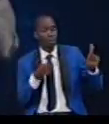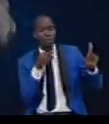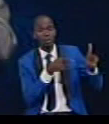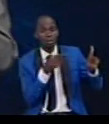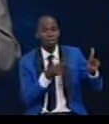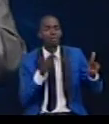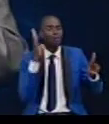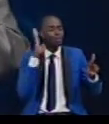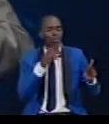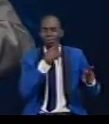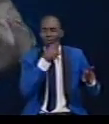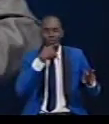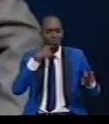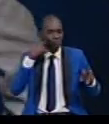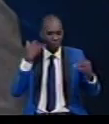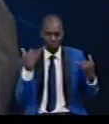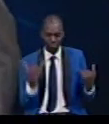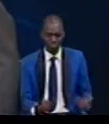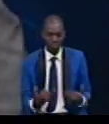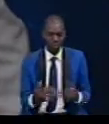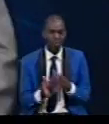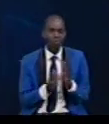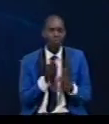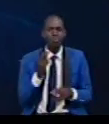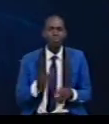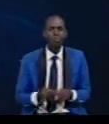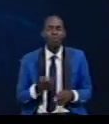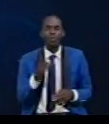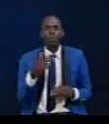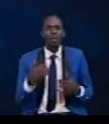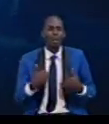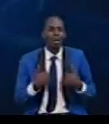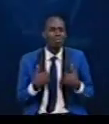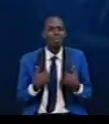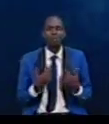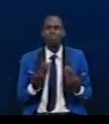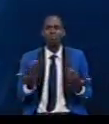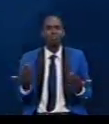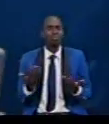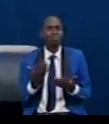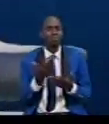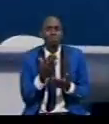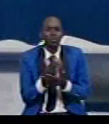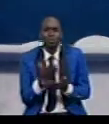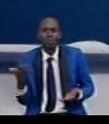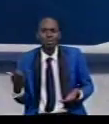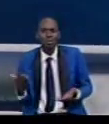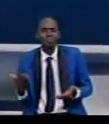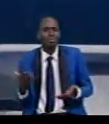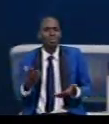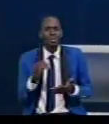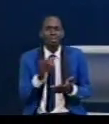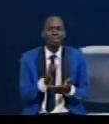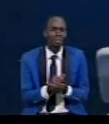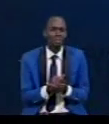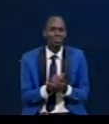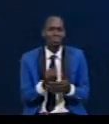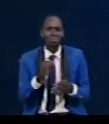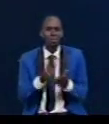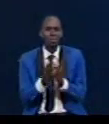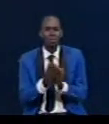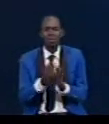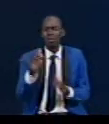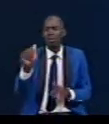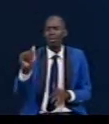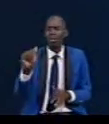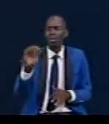already. Is it abscess? You know, something they give you, whatever, and then it formed an abscess and pus